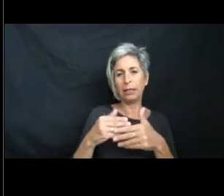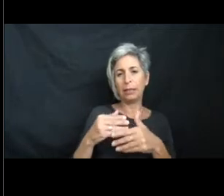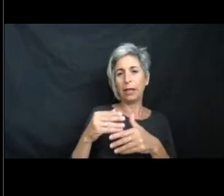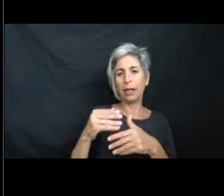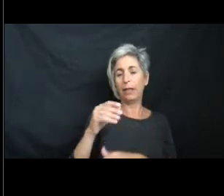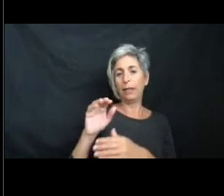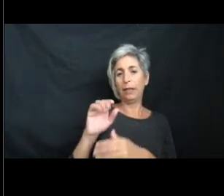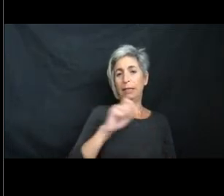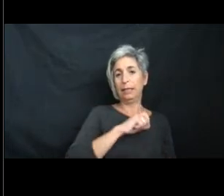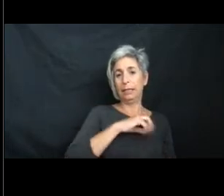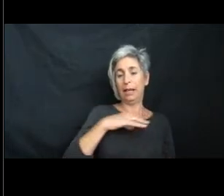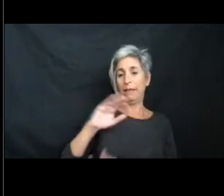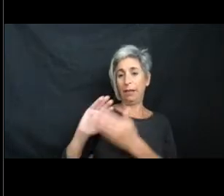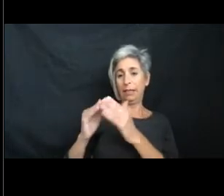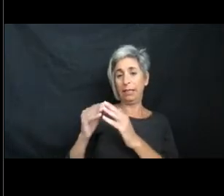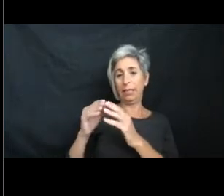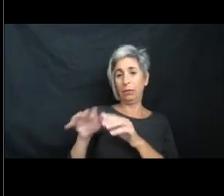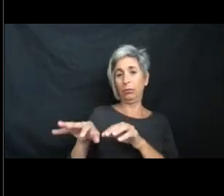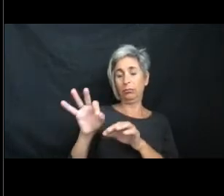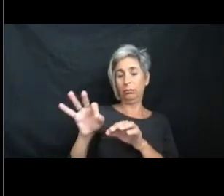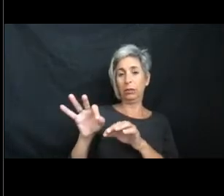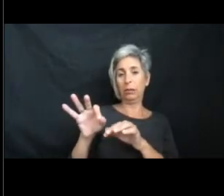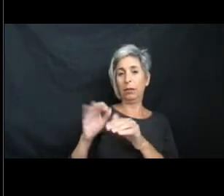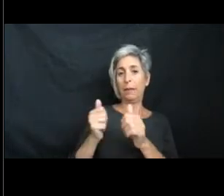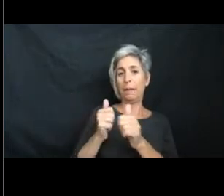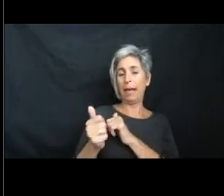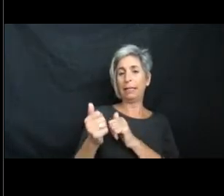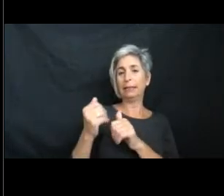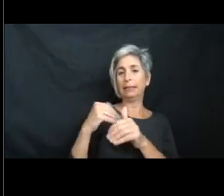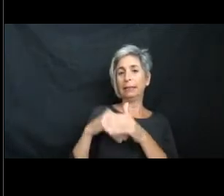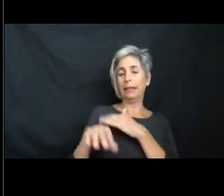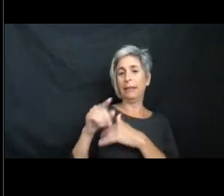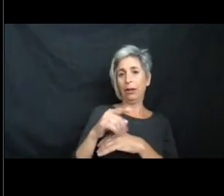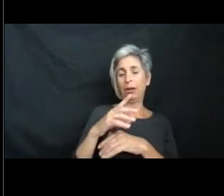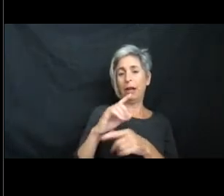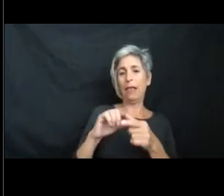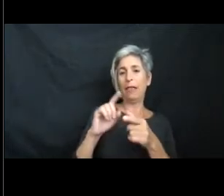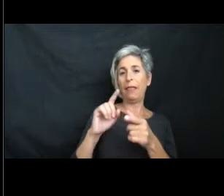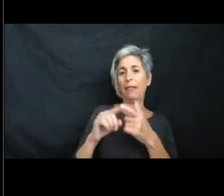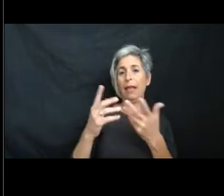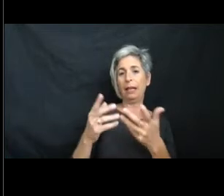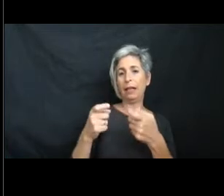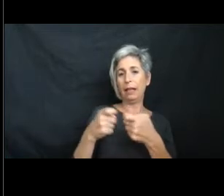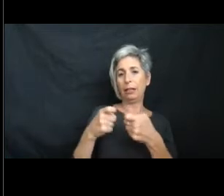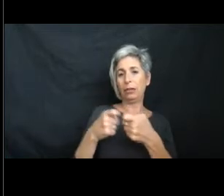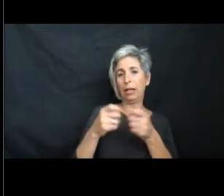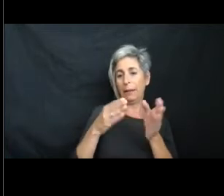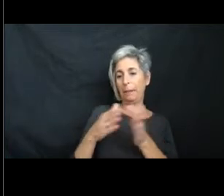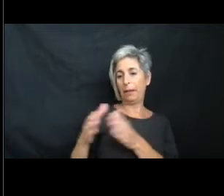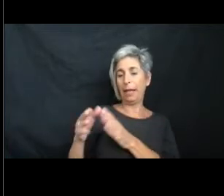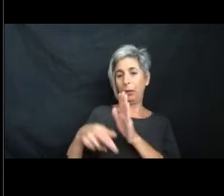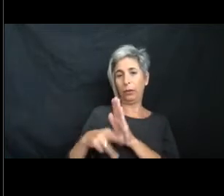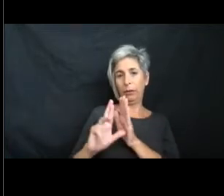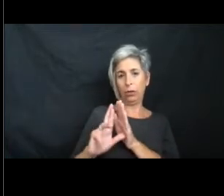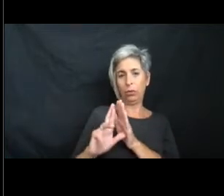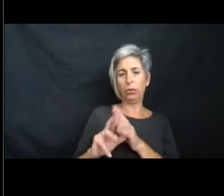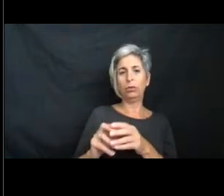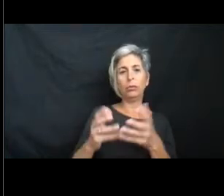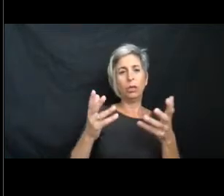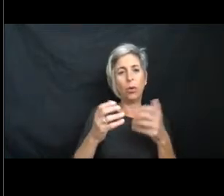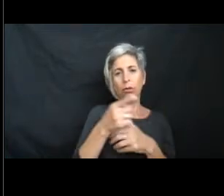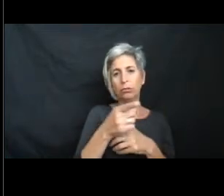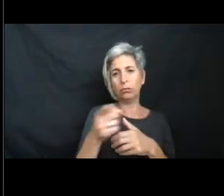this point, we're going to pick it up once it's past intake and it's out for electronic plan review. We just wanted to give you folks